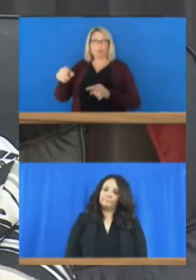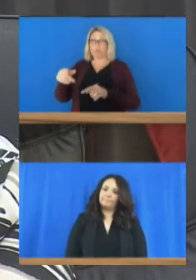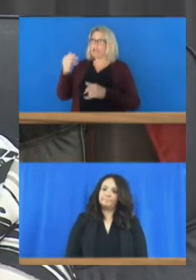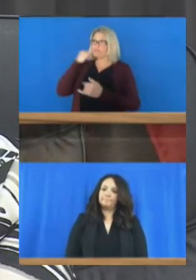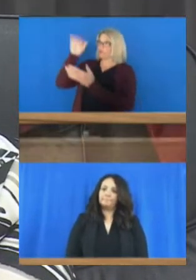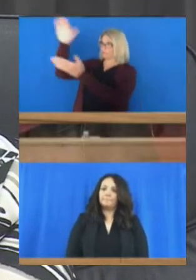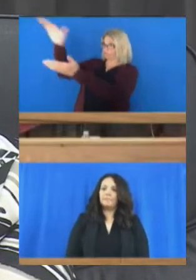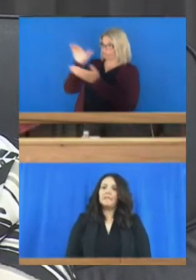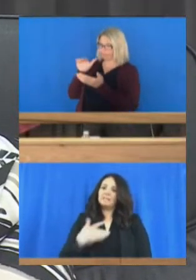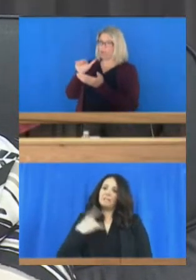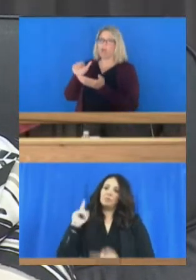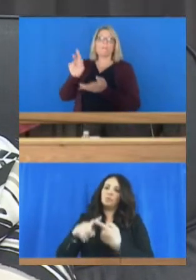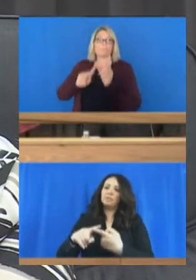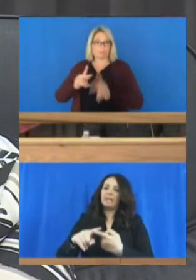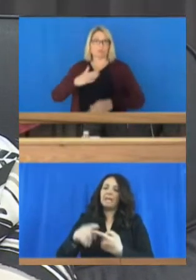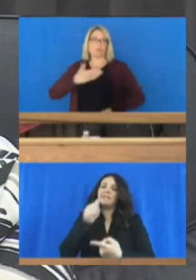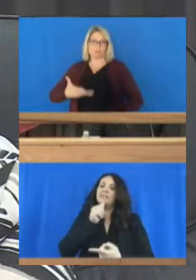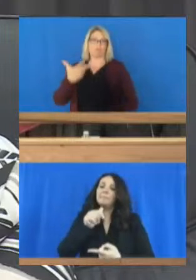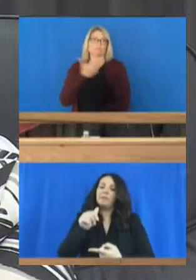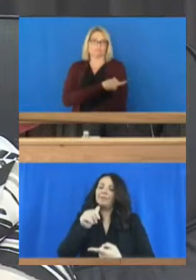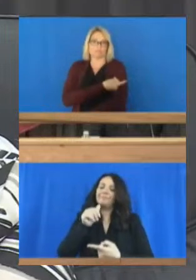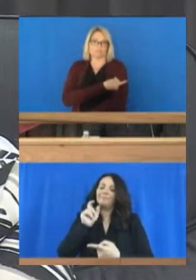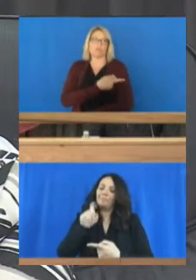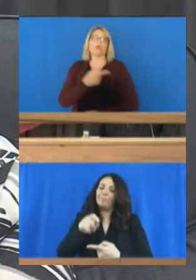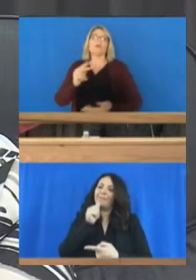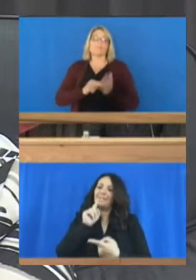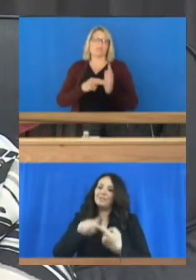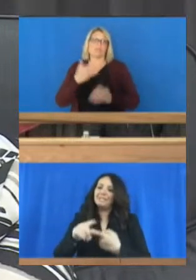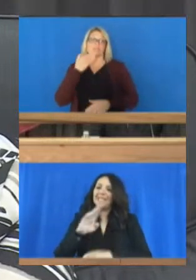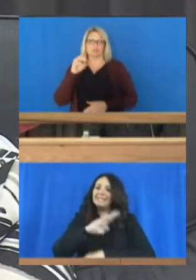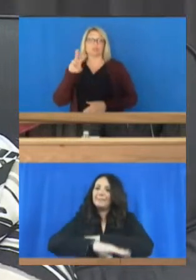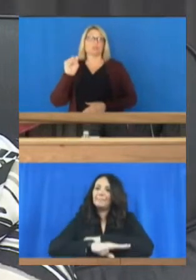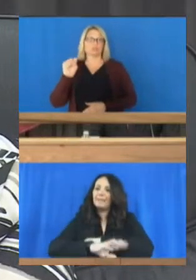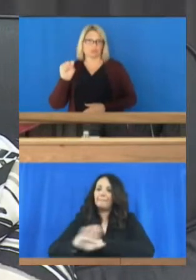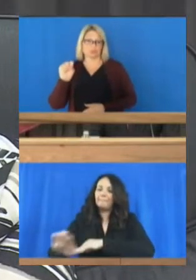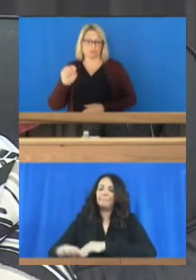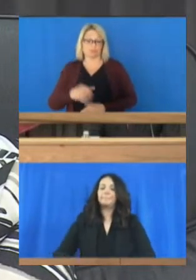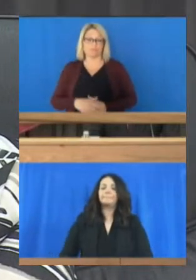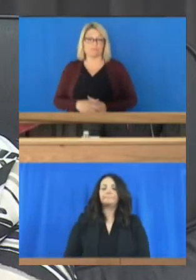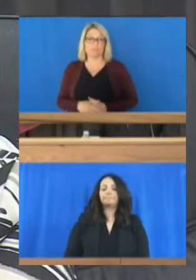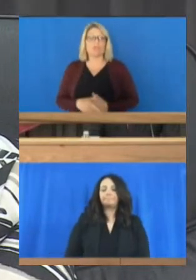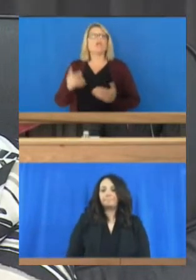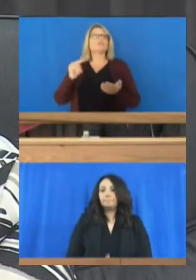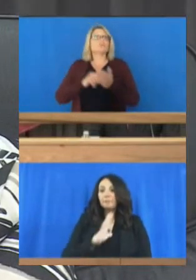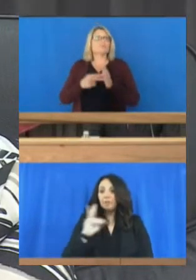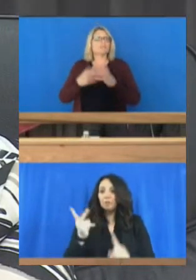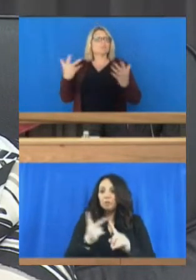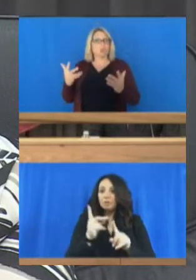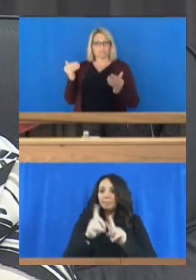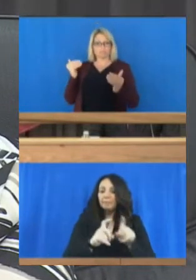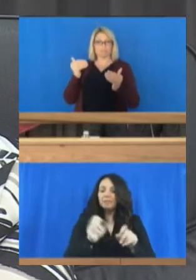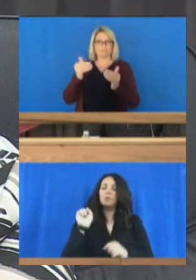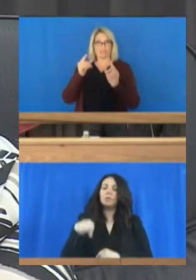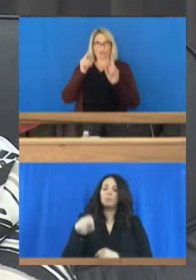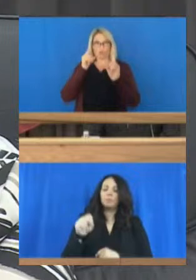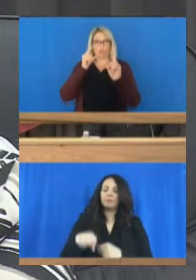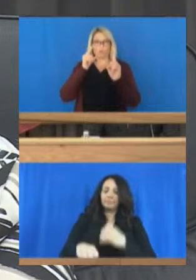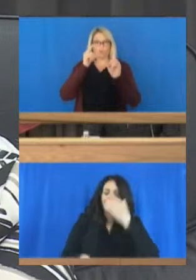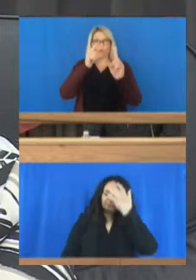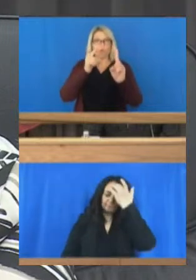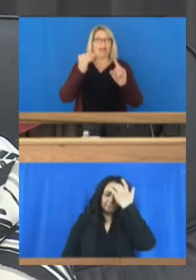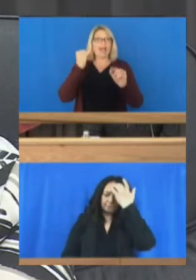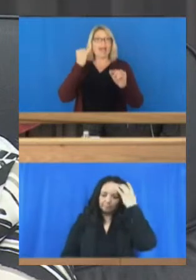have in our planning with the vaccine task force looking at larger venues and the ability to vaccinate people